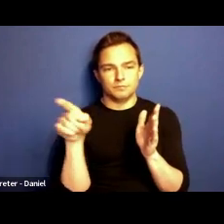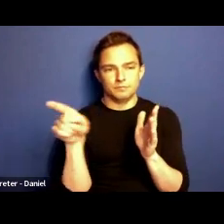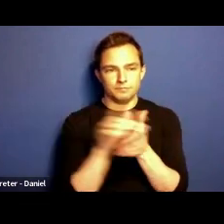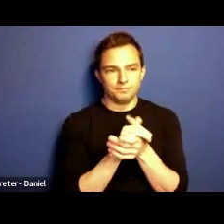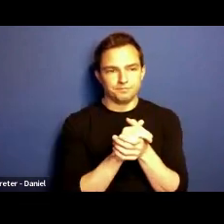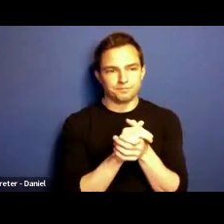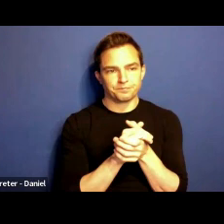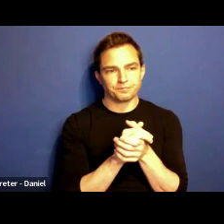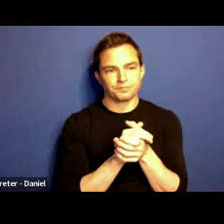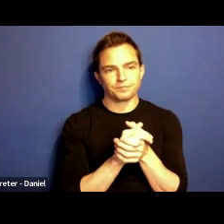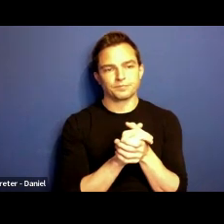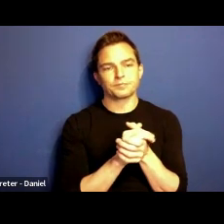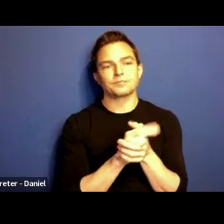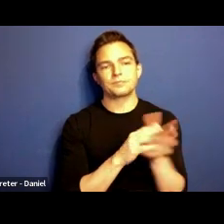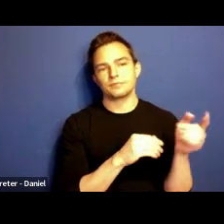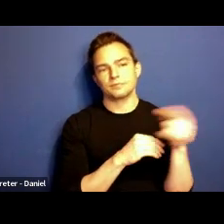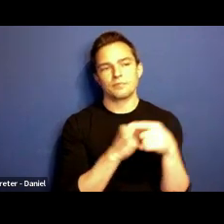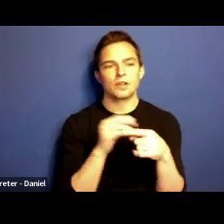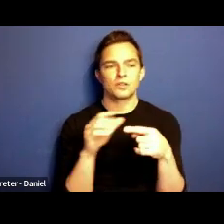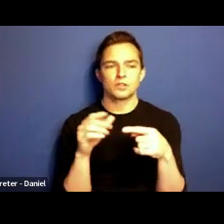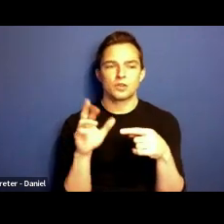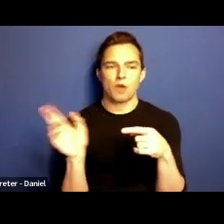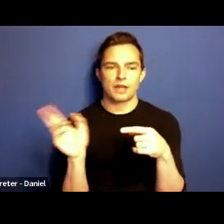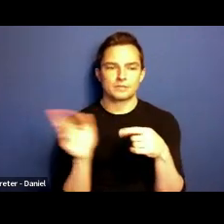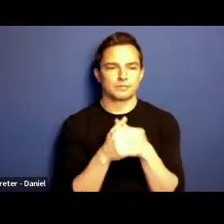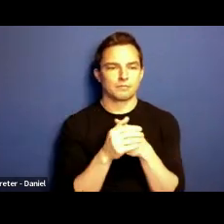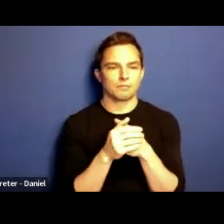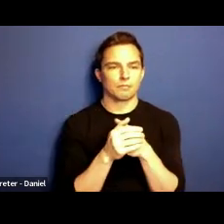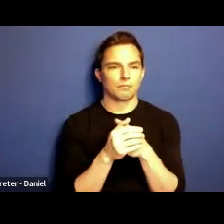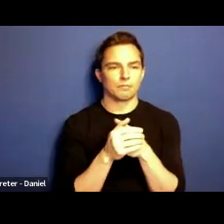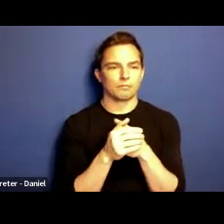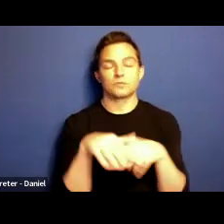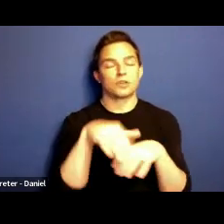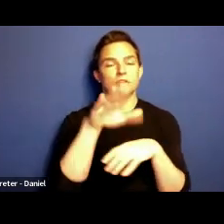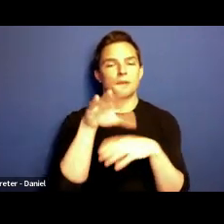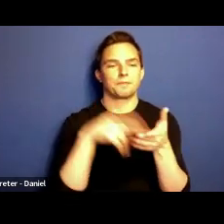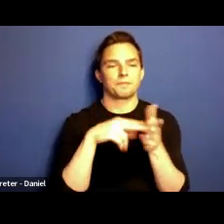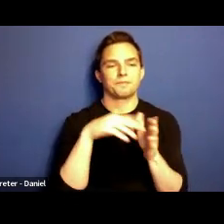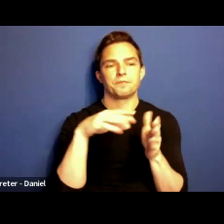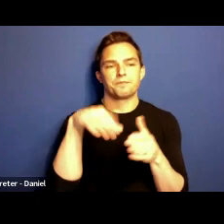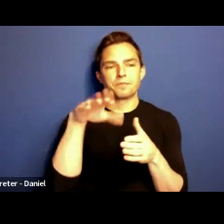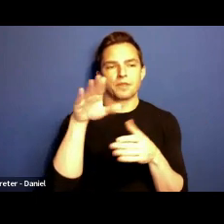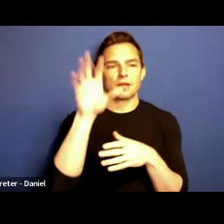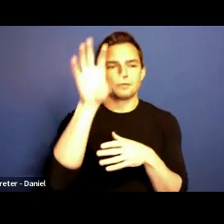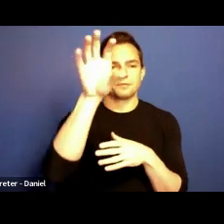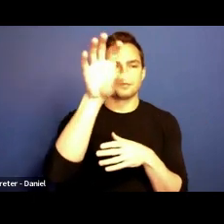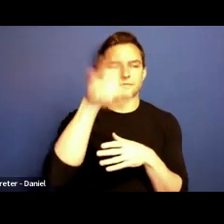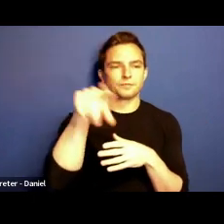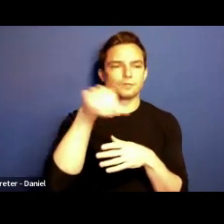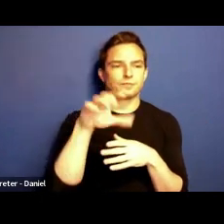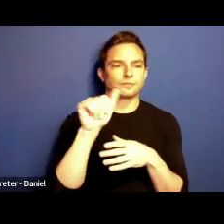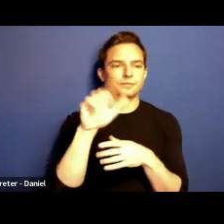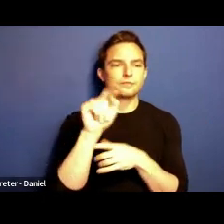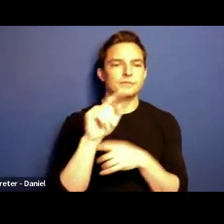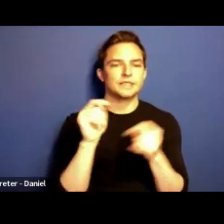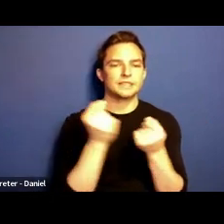Skip that. Over to the right, that up at the top, at the ACT teams, intensive team-based care, what that's